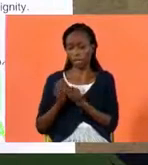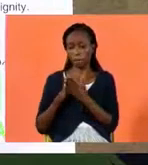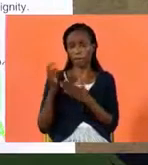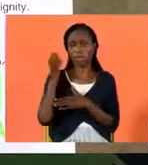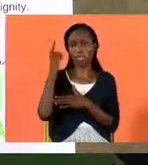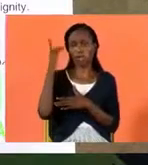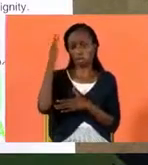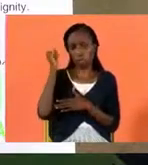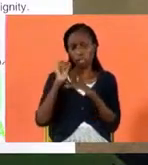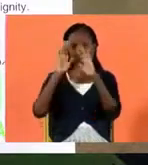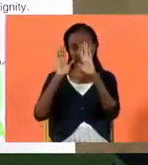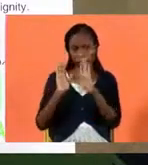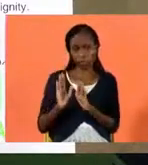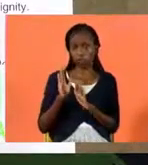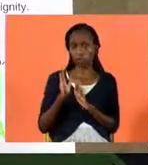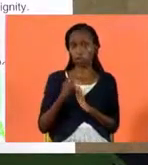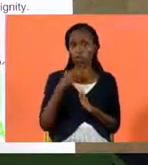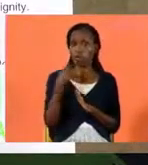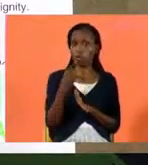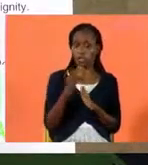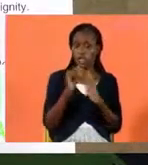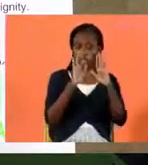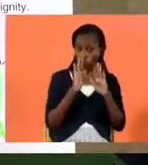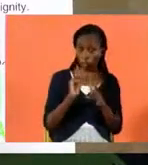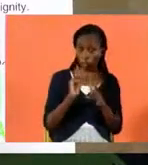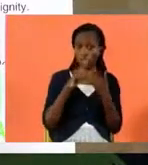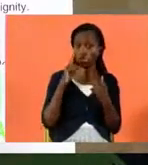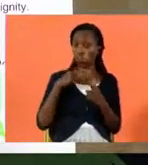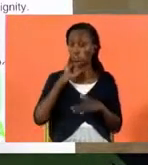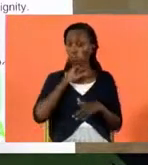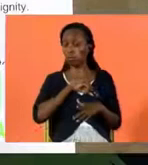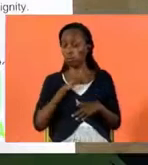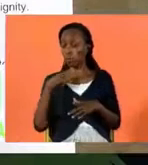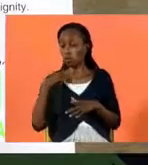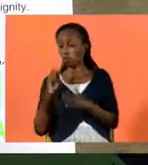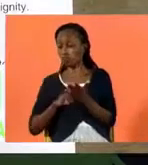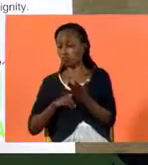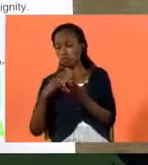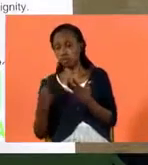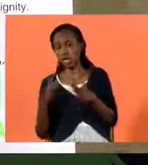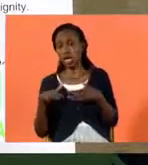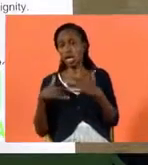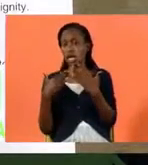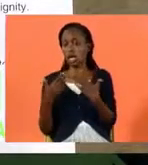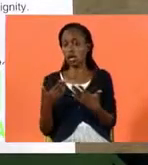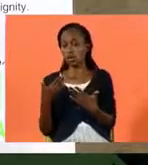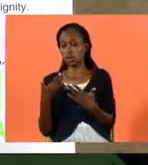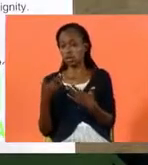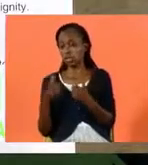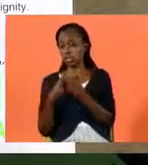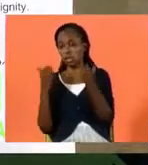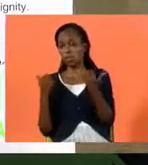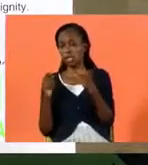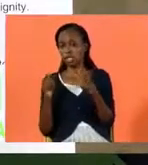does it matter, right? Who does it matter to? Who profits? Who pays? How does it happen? And